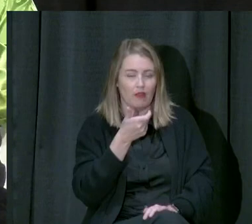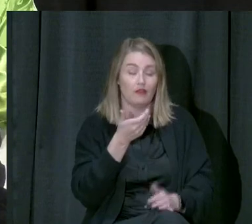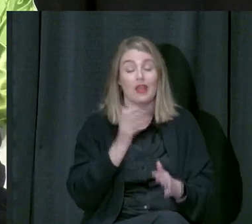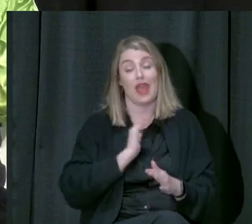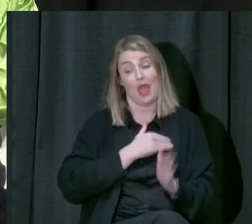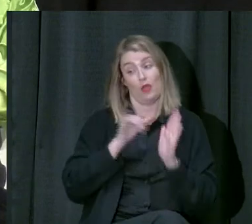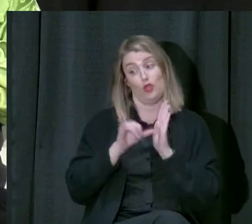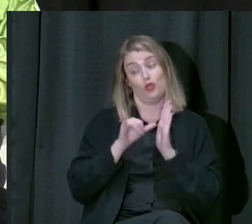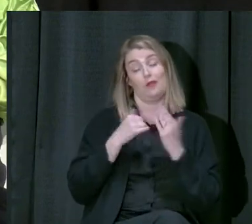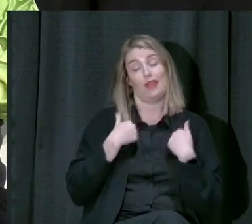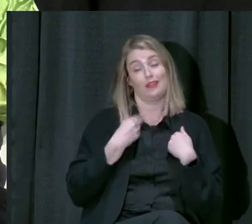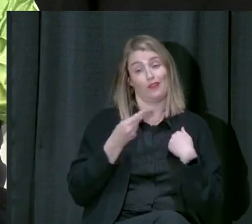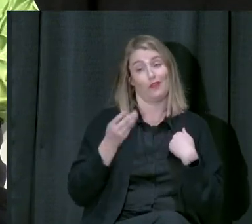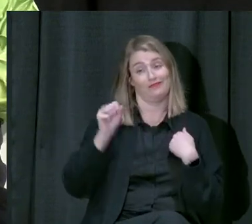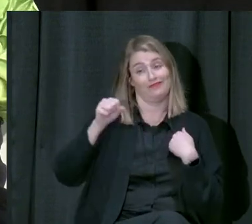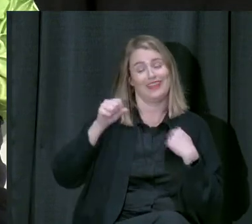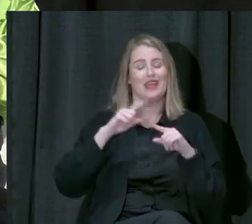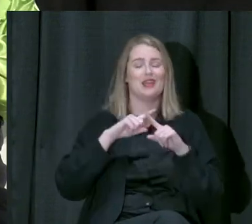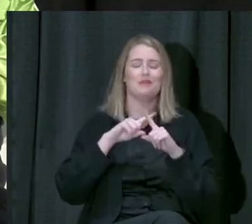channel has quite a few.